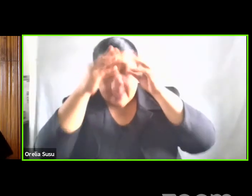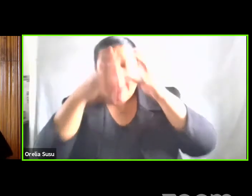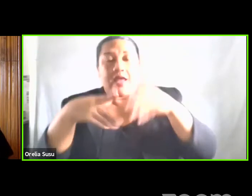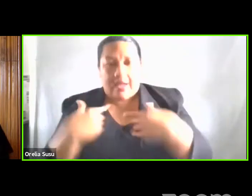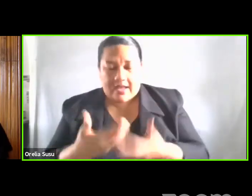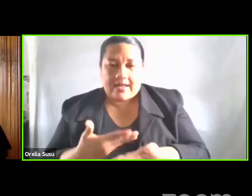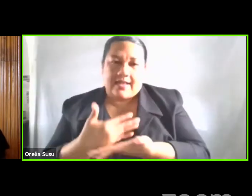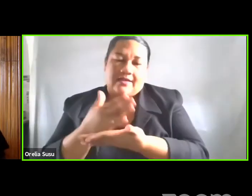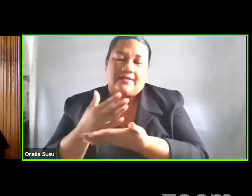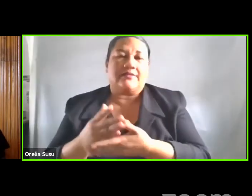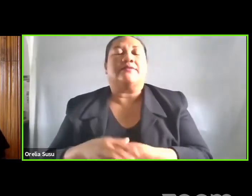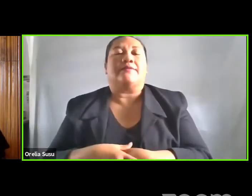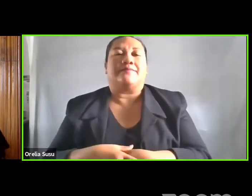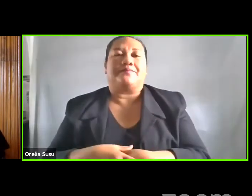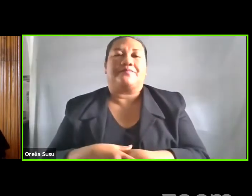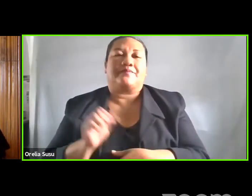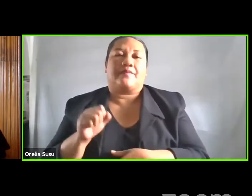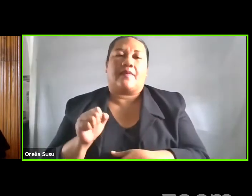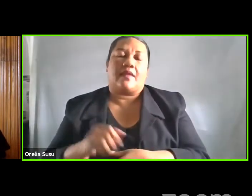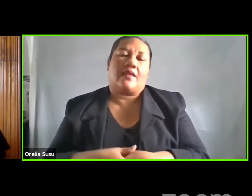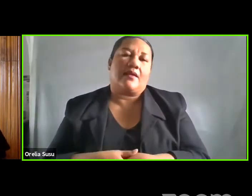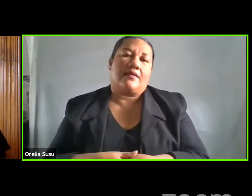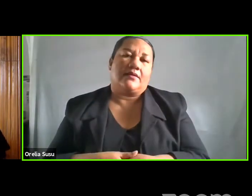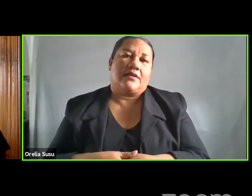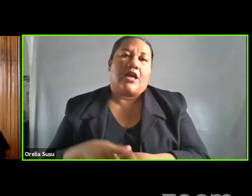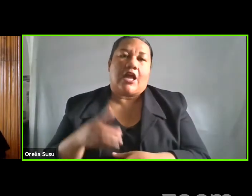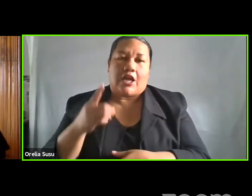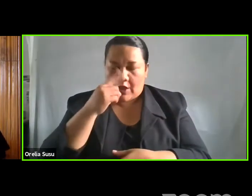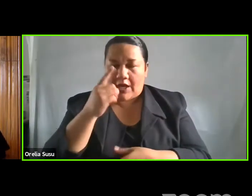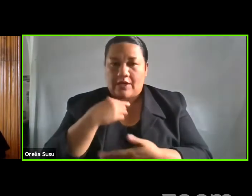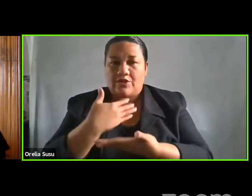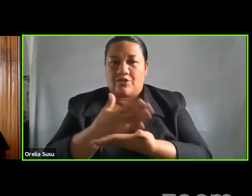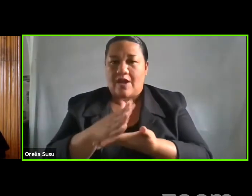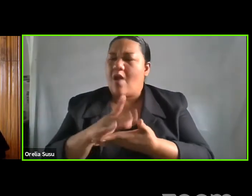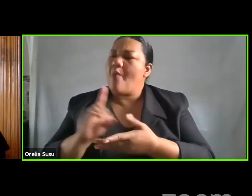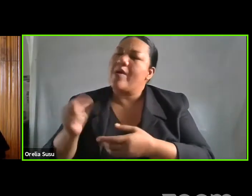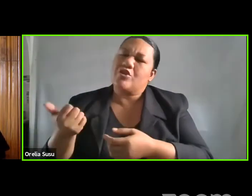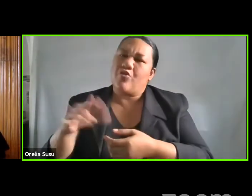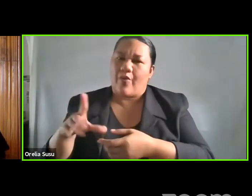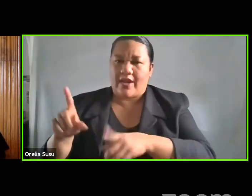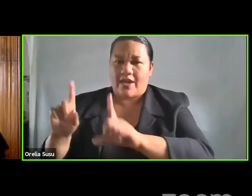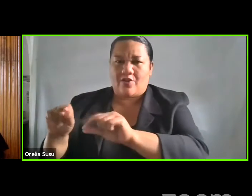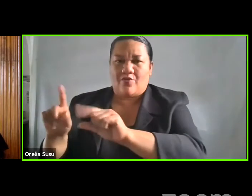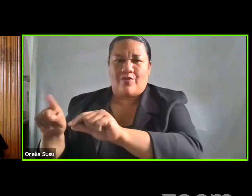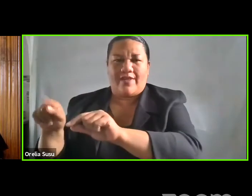things. So I think let's go straight into the PowerPoint.